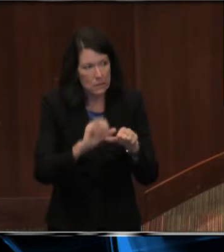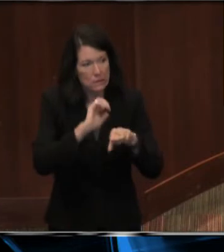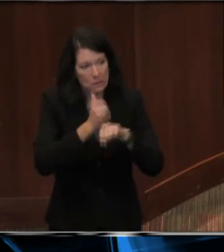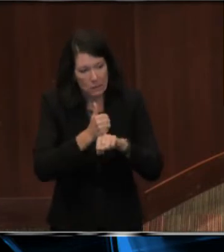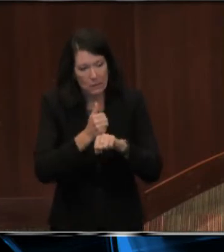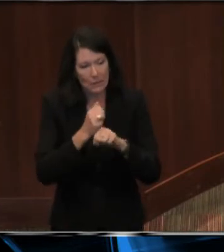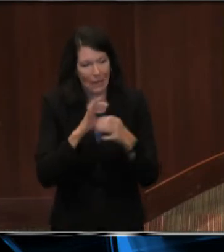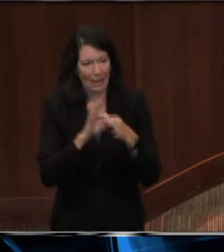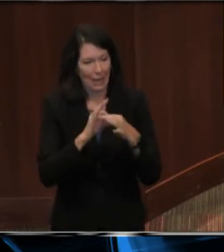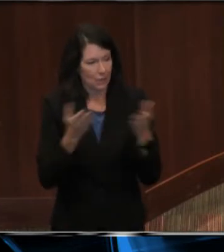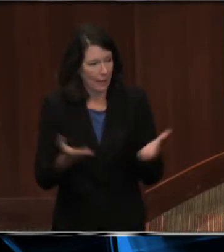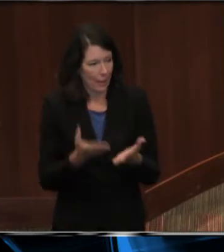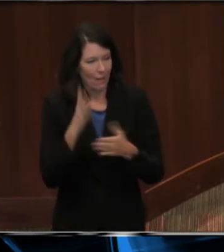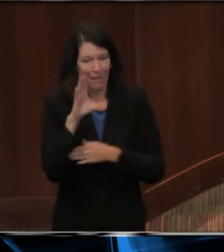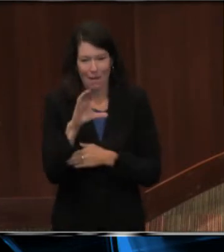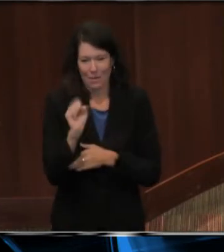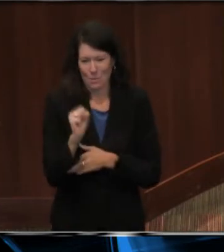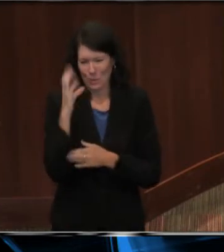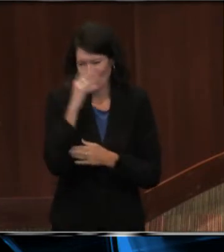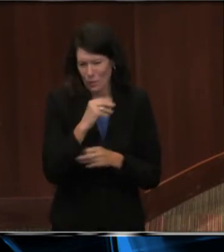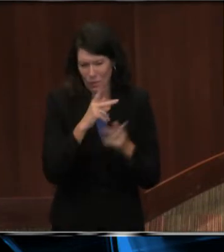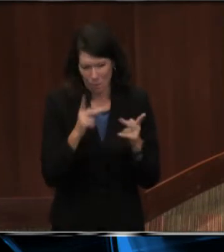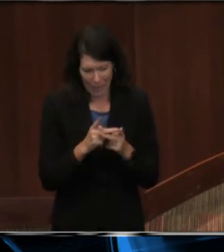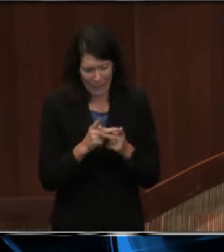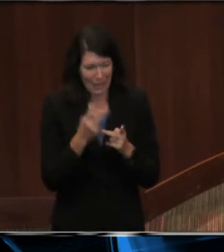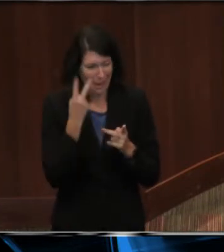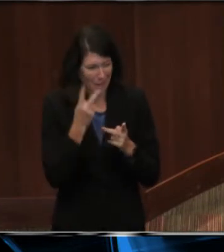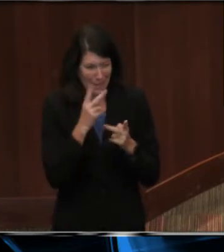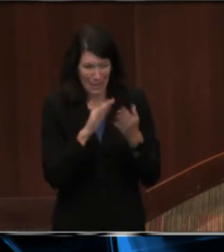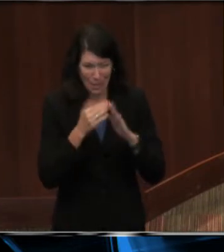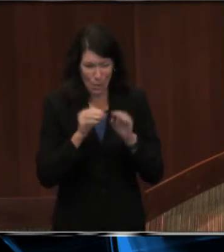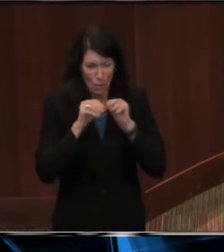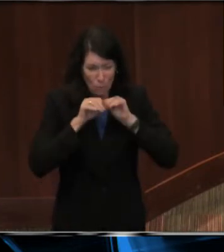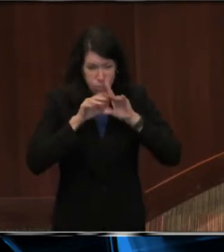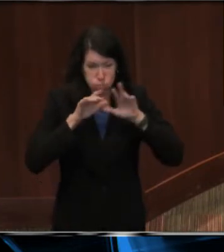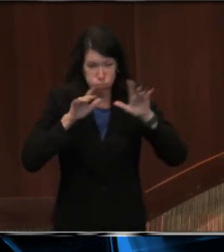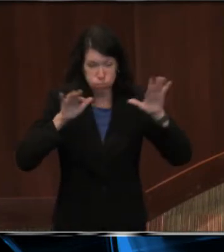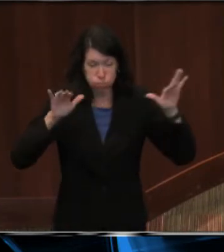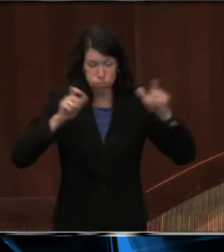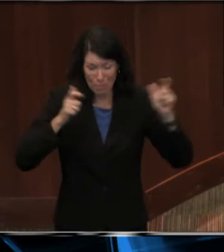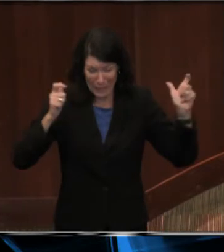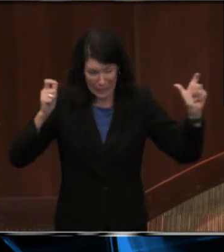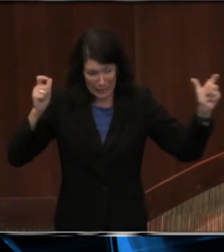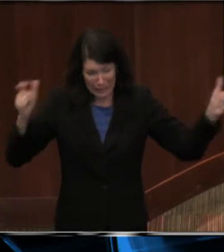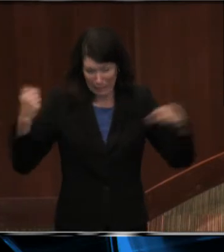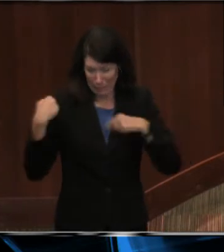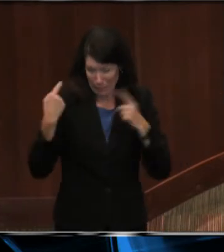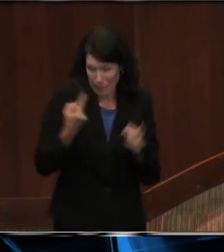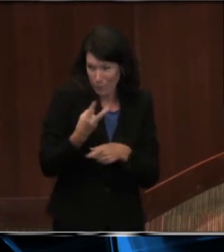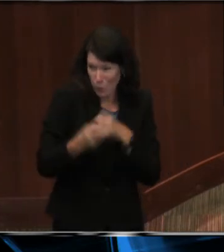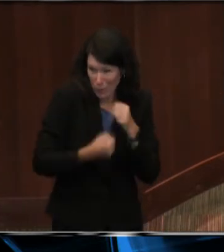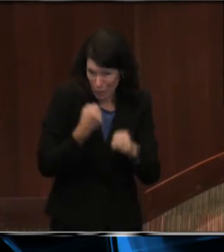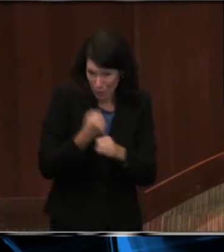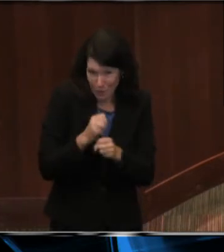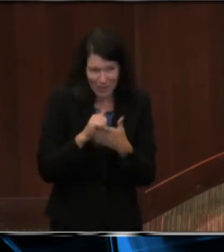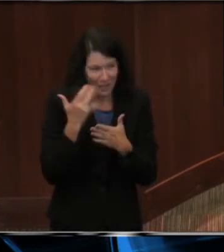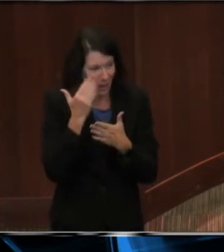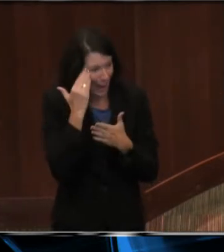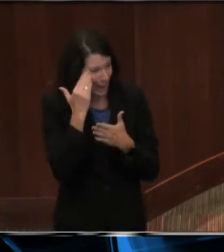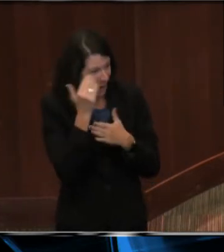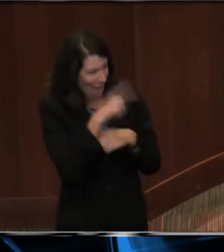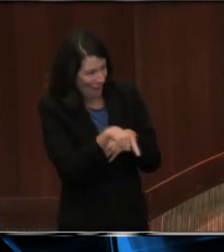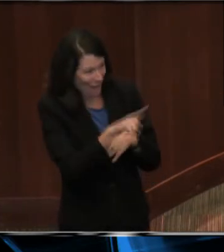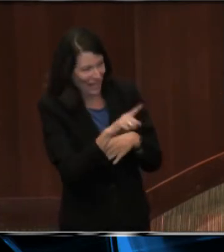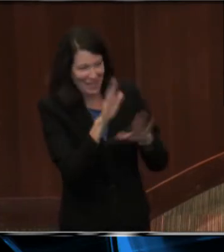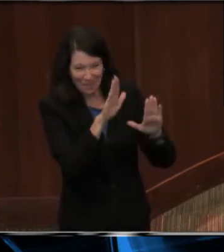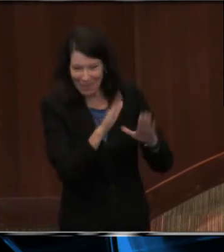so beautiful. I have seen our community grow like crazy, even in just the last few years. That's why I know all of these